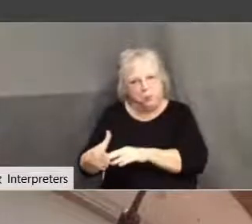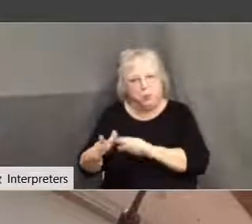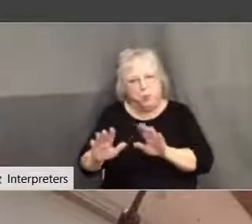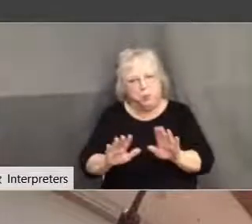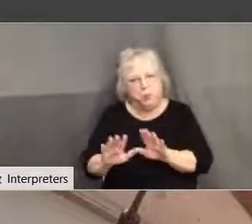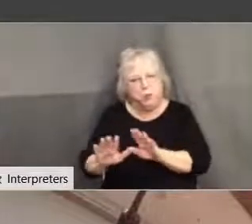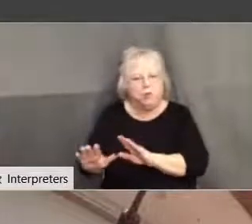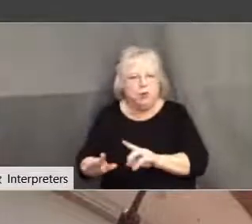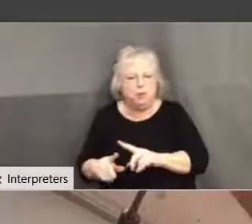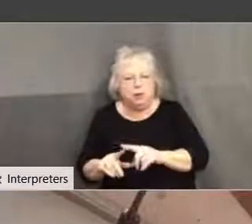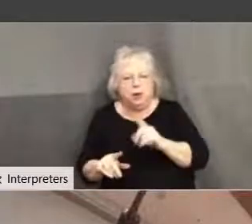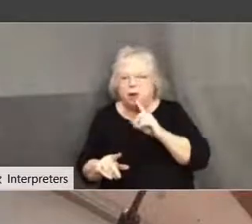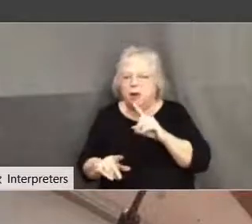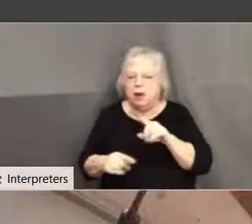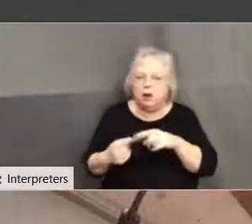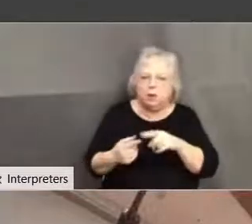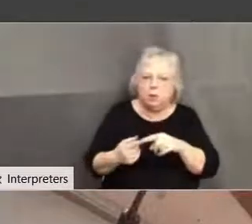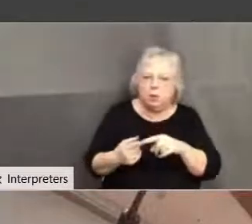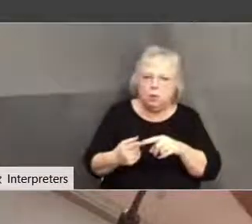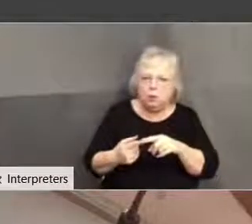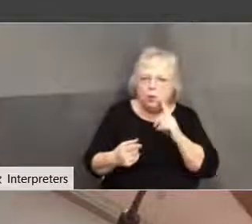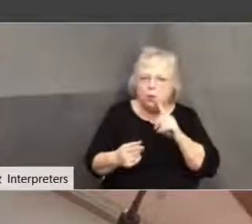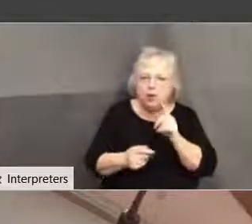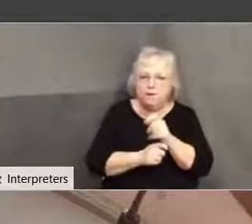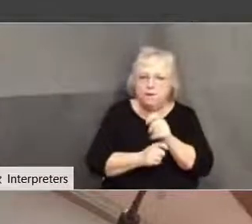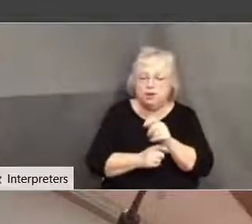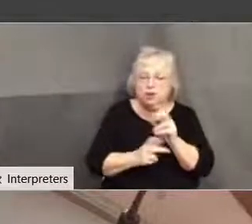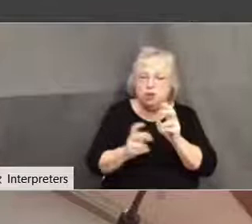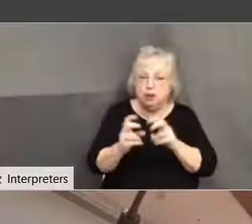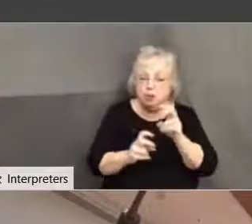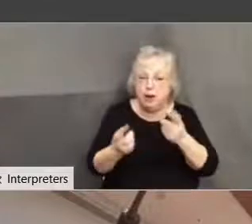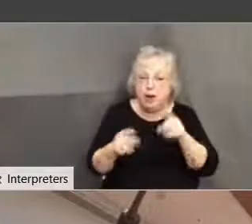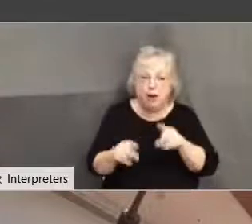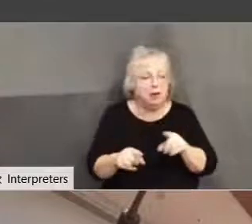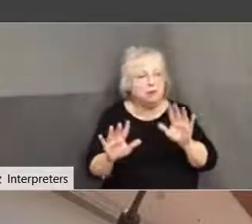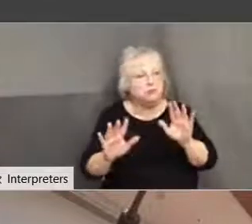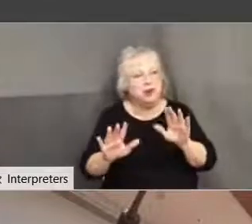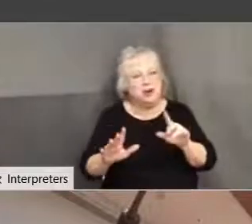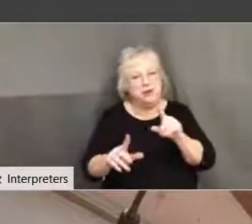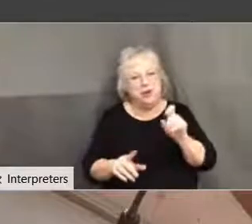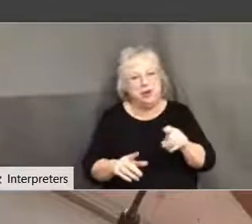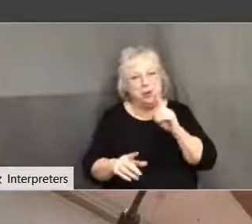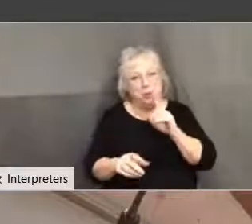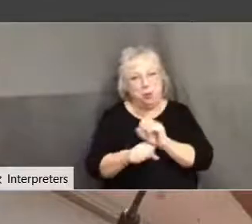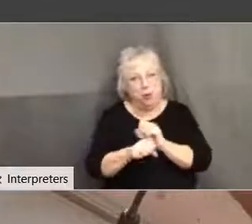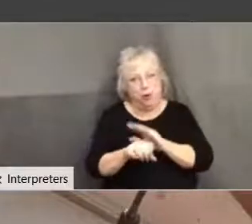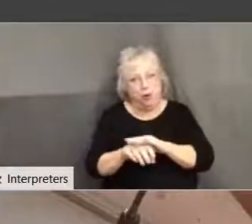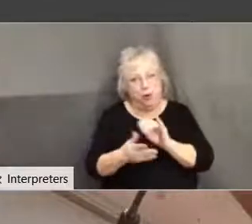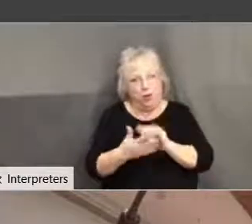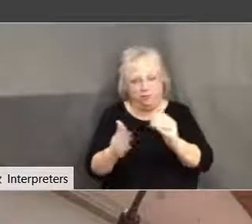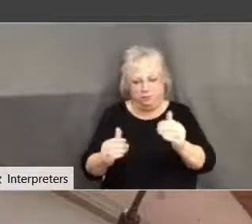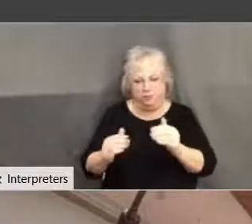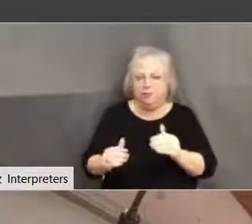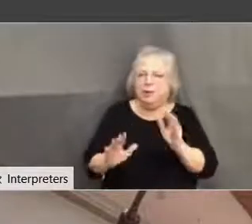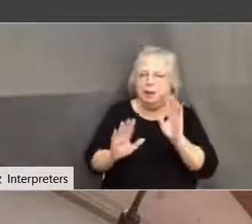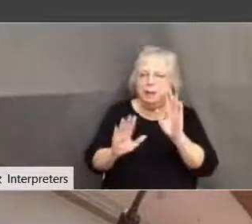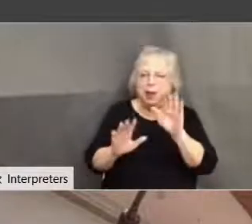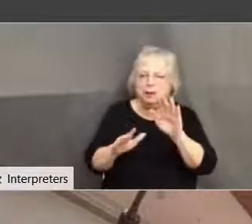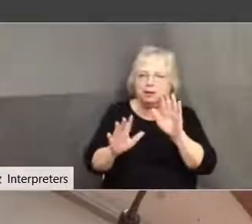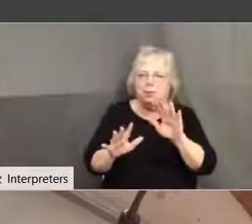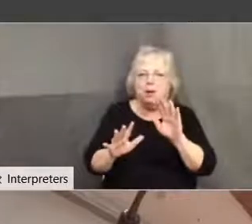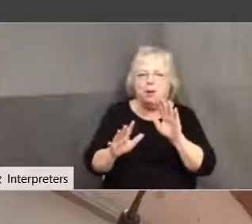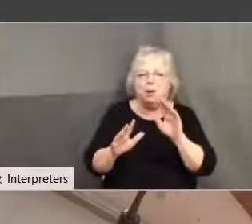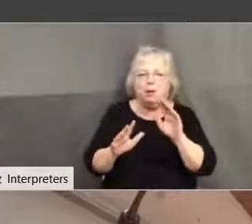is the fishing tournament going to be? A great question. We're going to work on that. Okay, the next one is the basketball court at